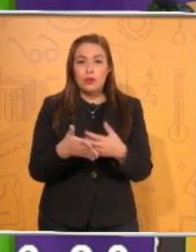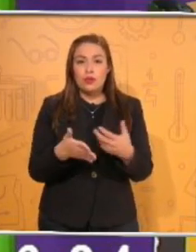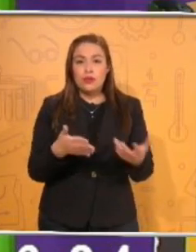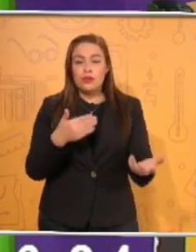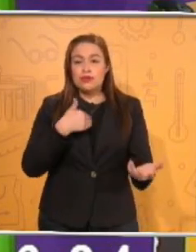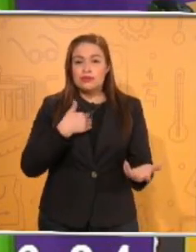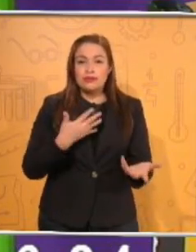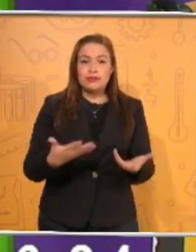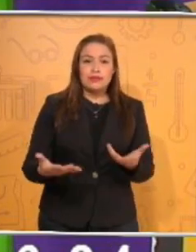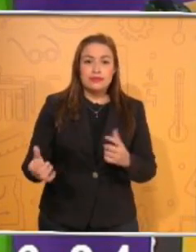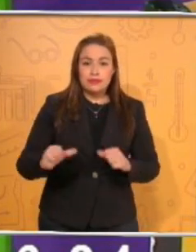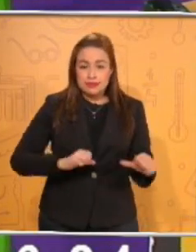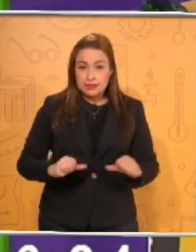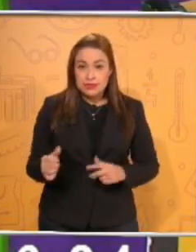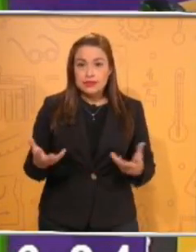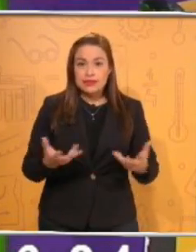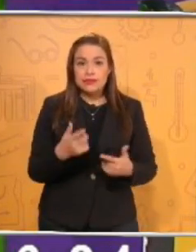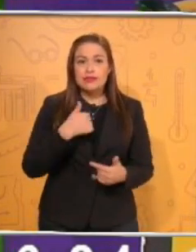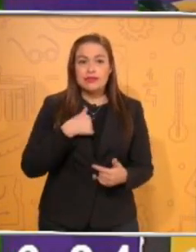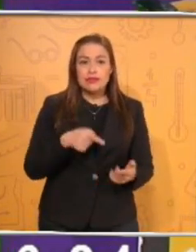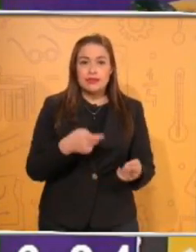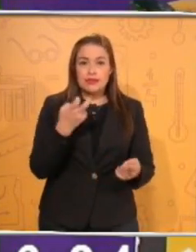activity.